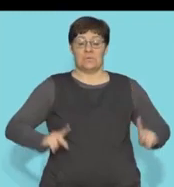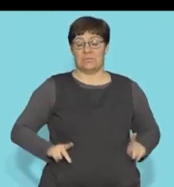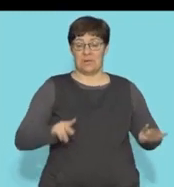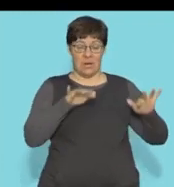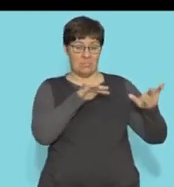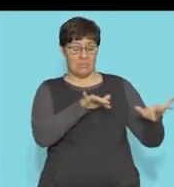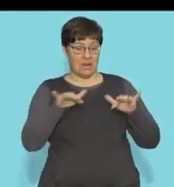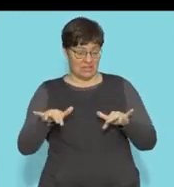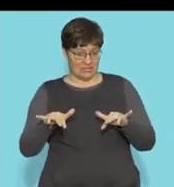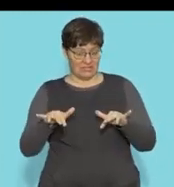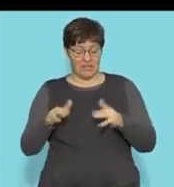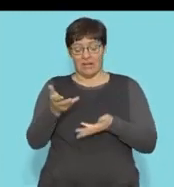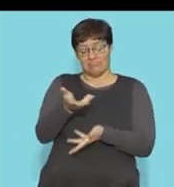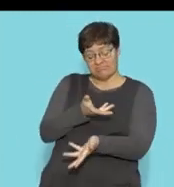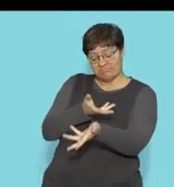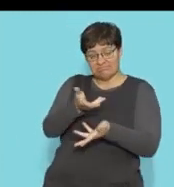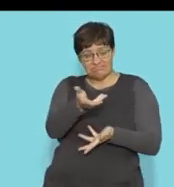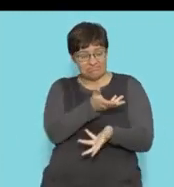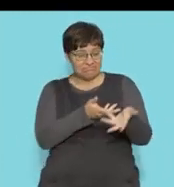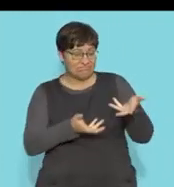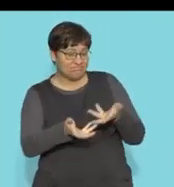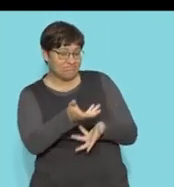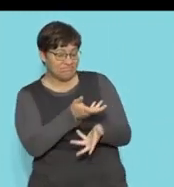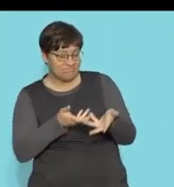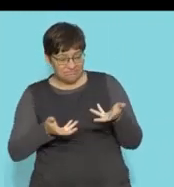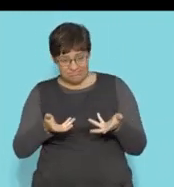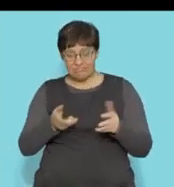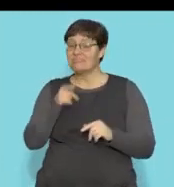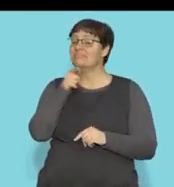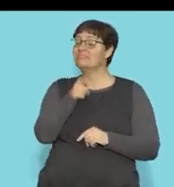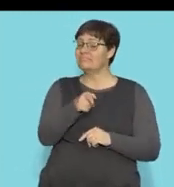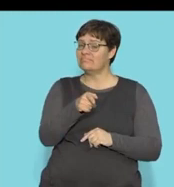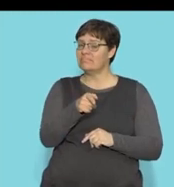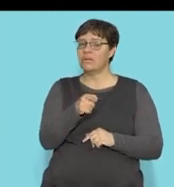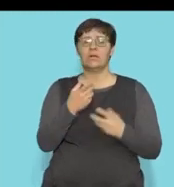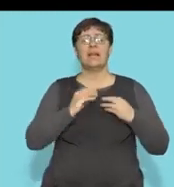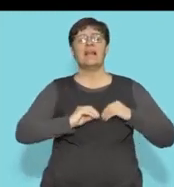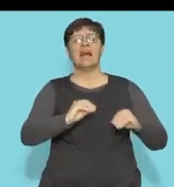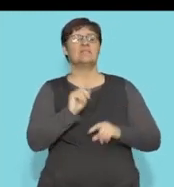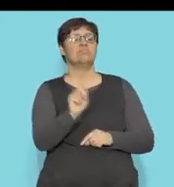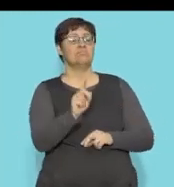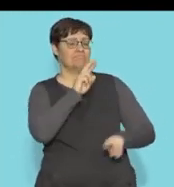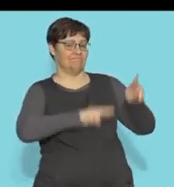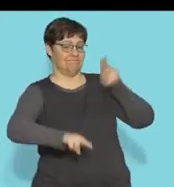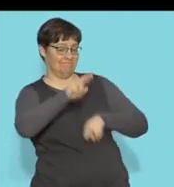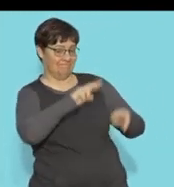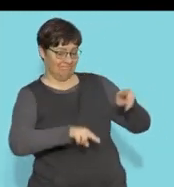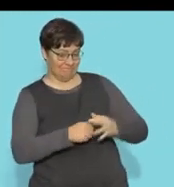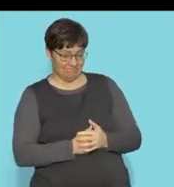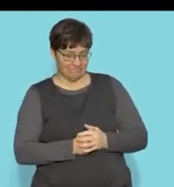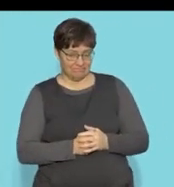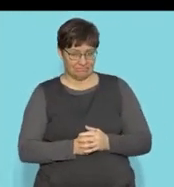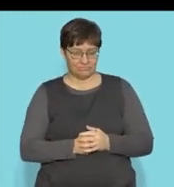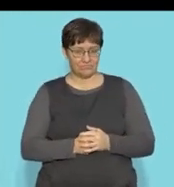human populations and interactions, and remember that this is a revision lesson. So